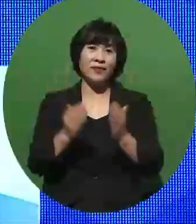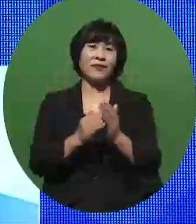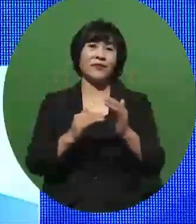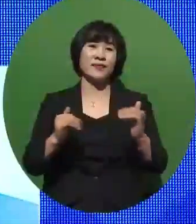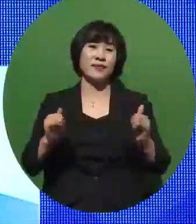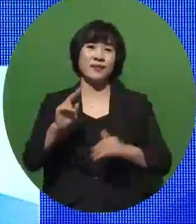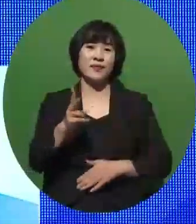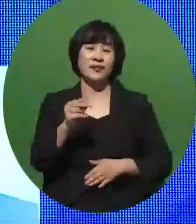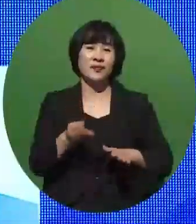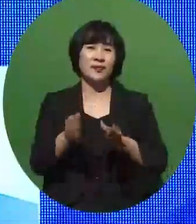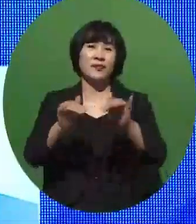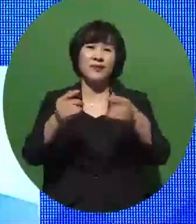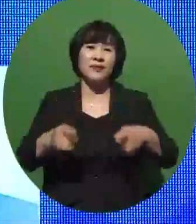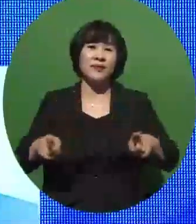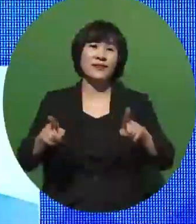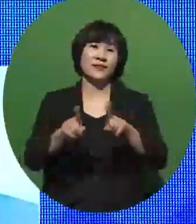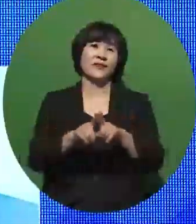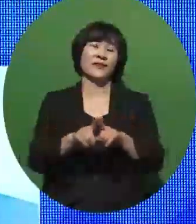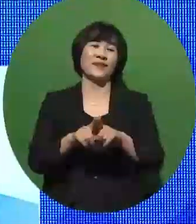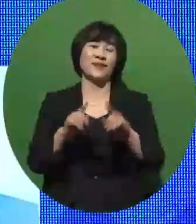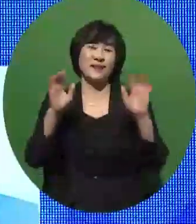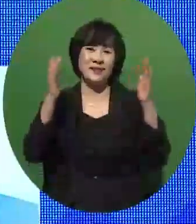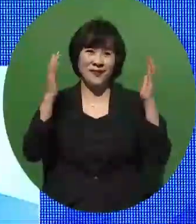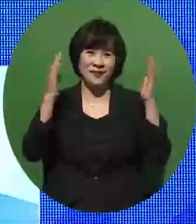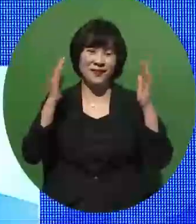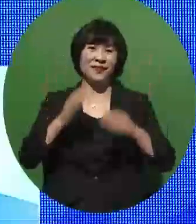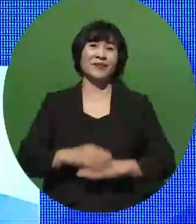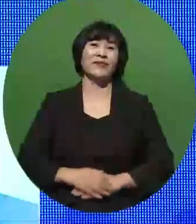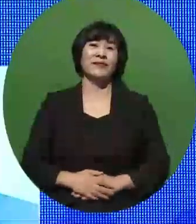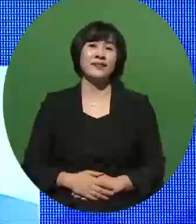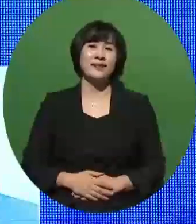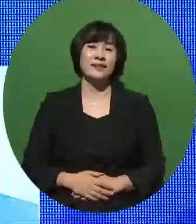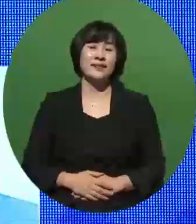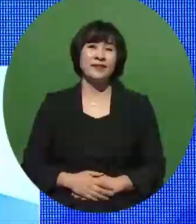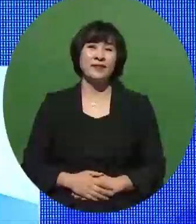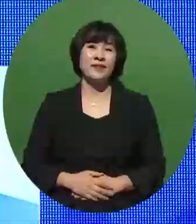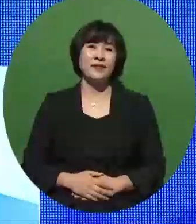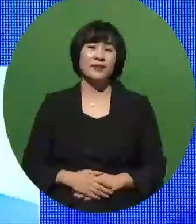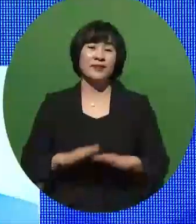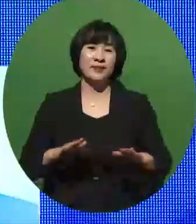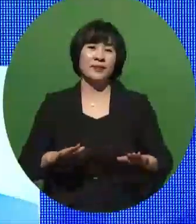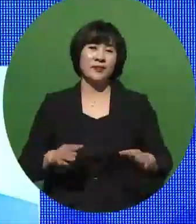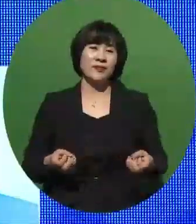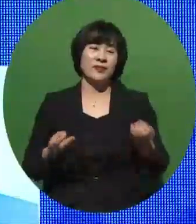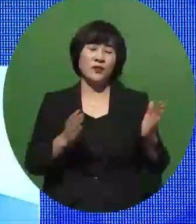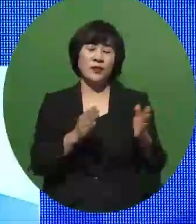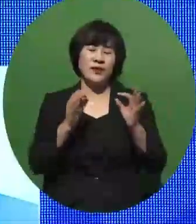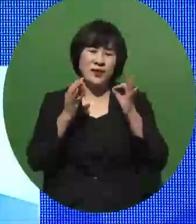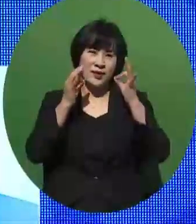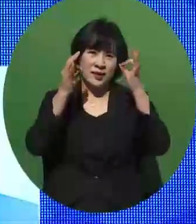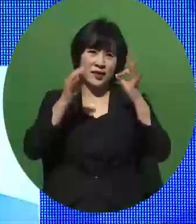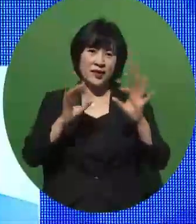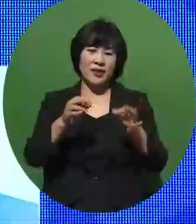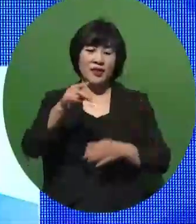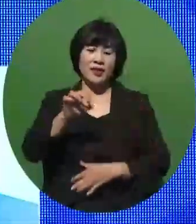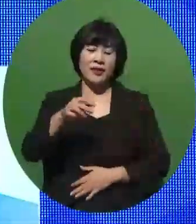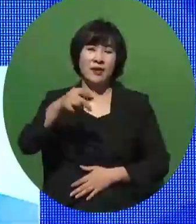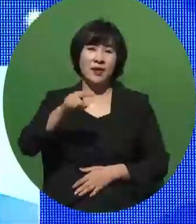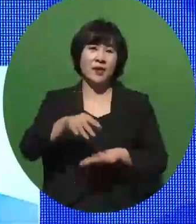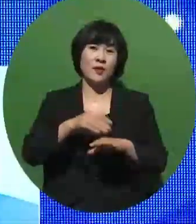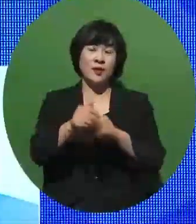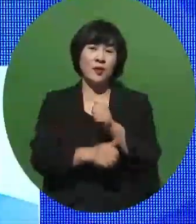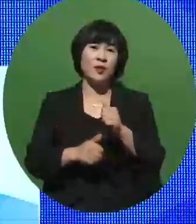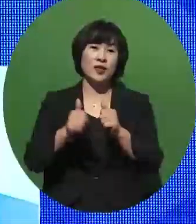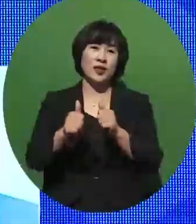would also like to welcome all of you to Jeollanamdo, along with the 2 million residents of the province. And I also would like to thank the